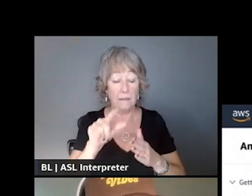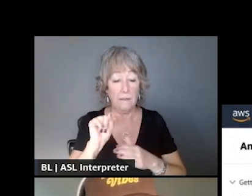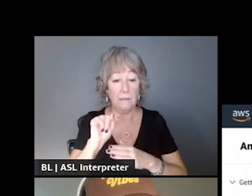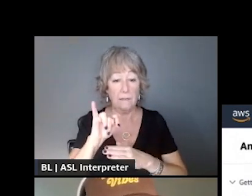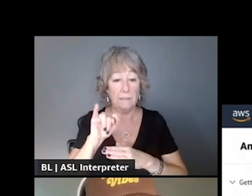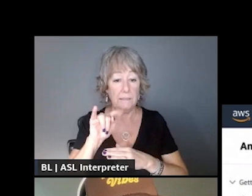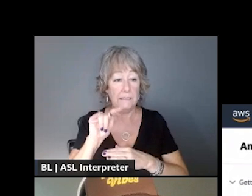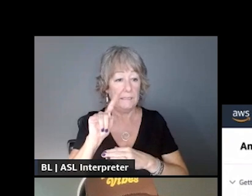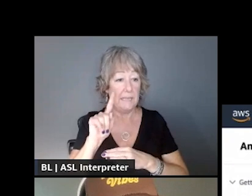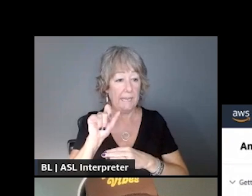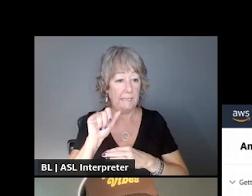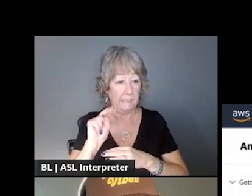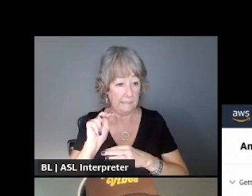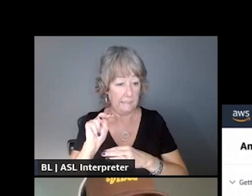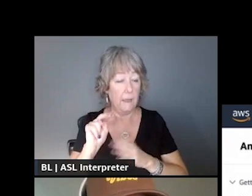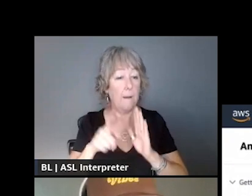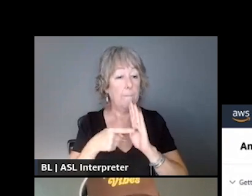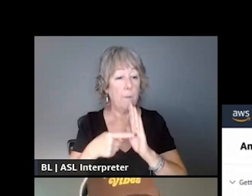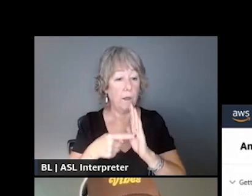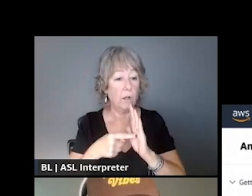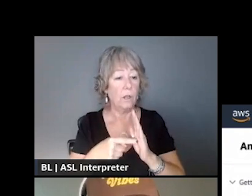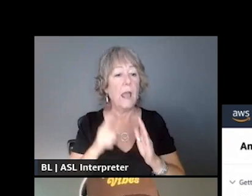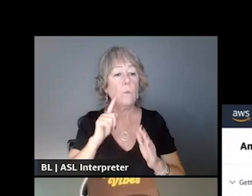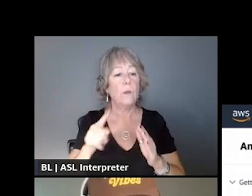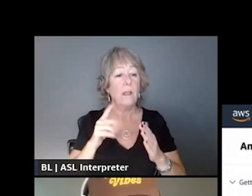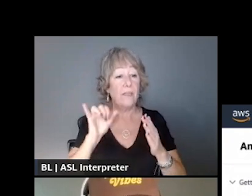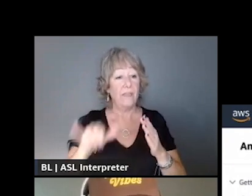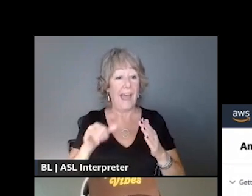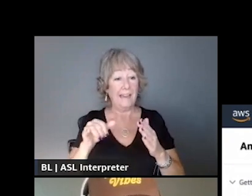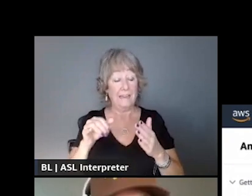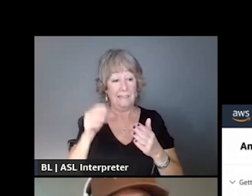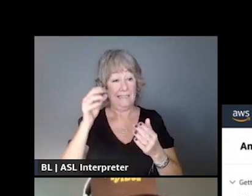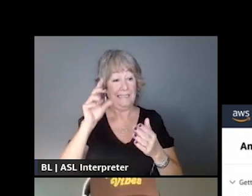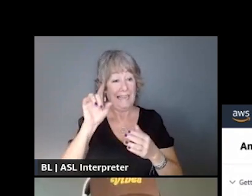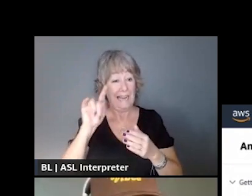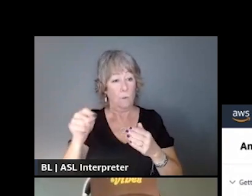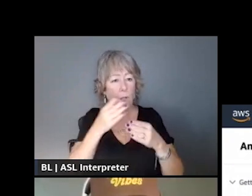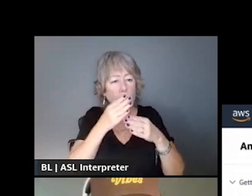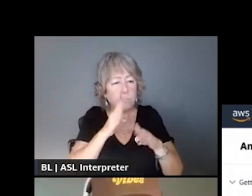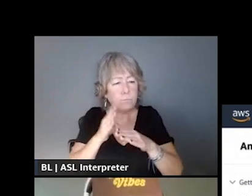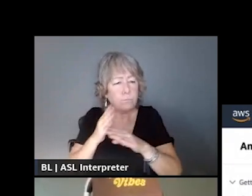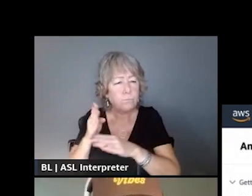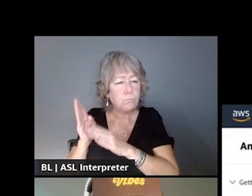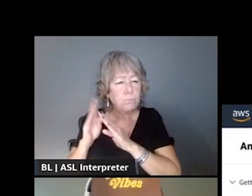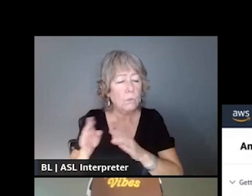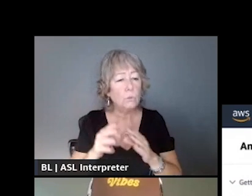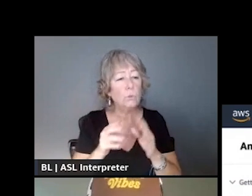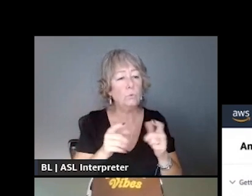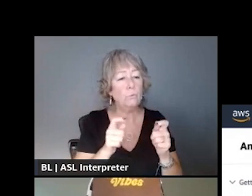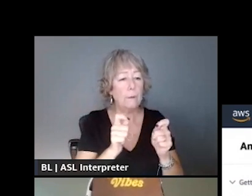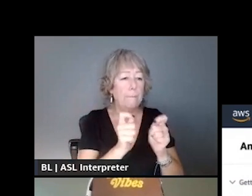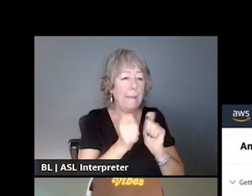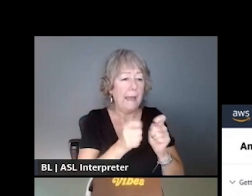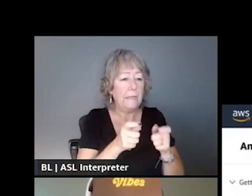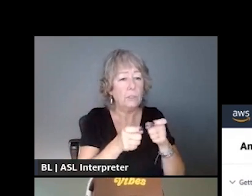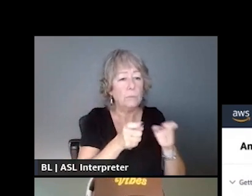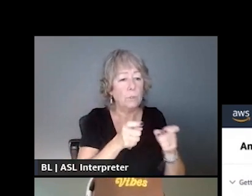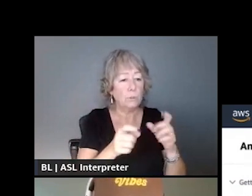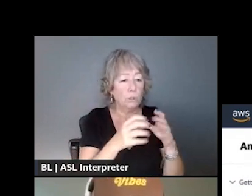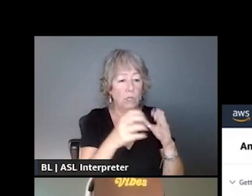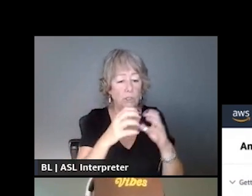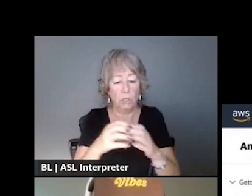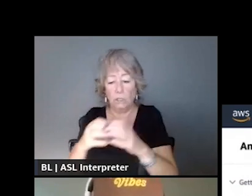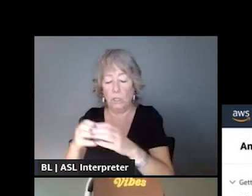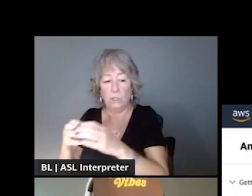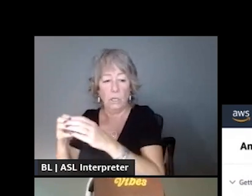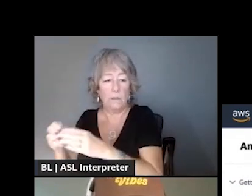into sizable chunks, and convert this into embeddings. And the reason it's doing this, converting into embeddings and then storing it into a